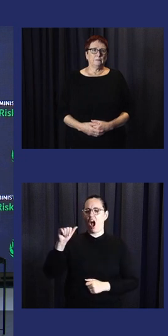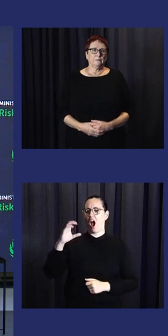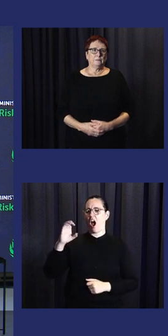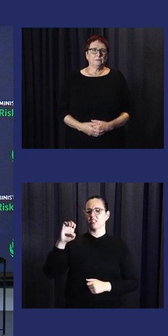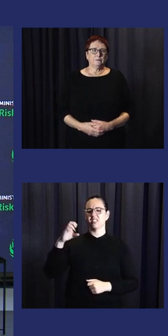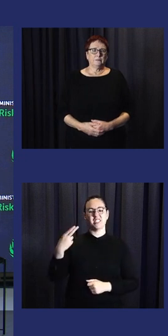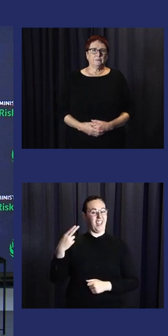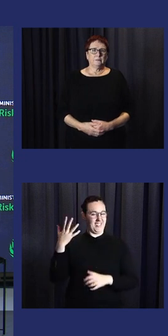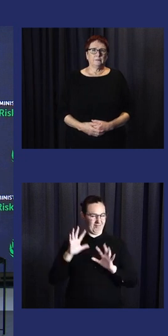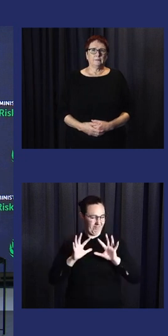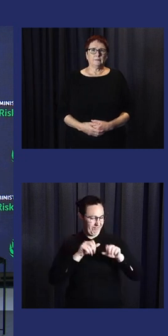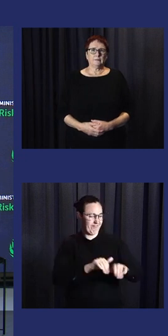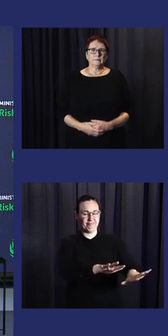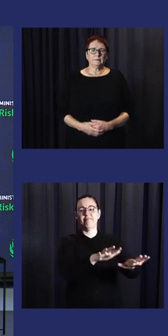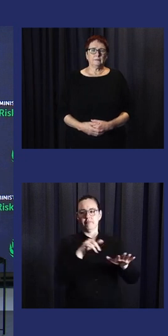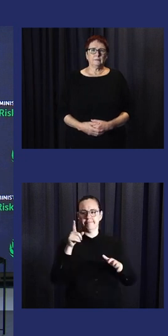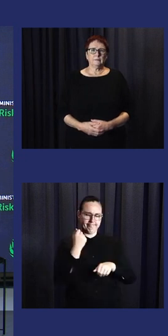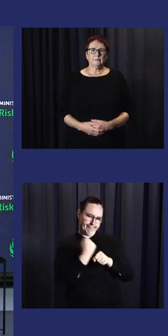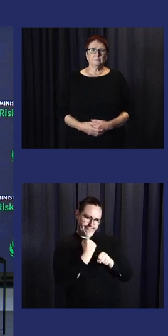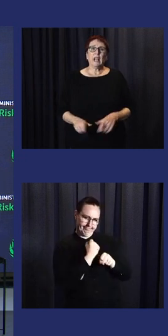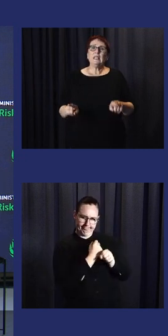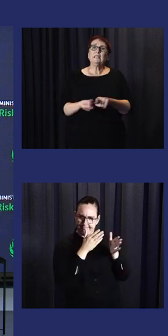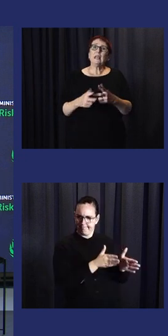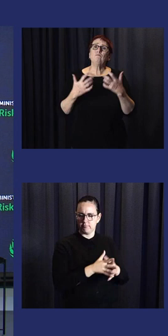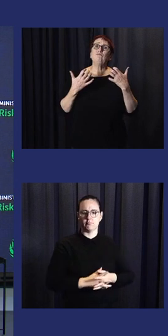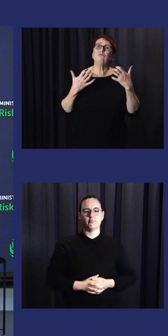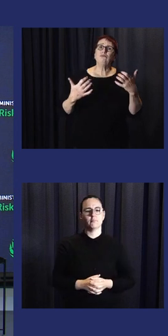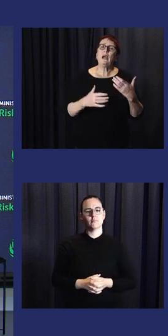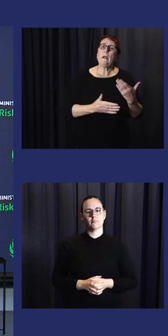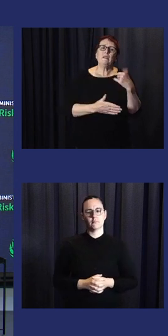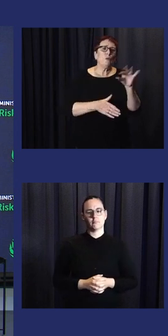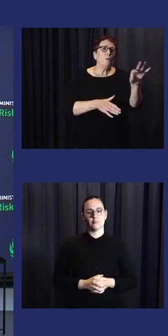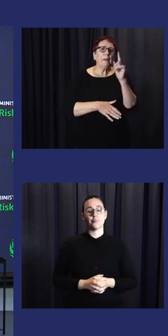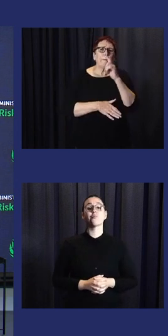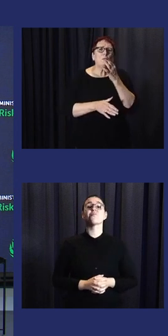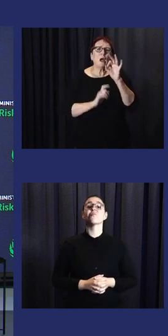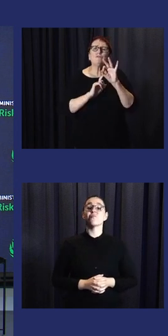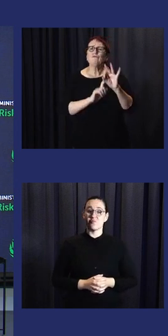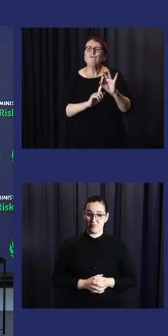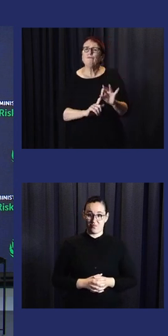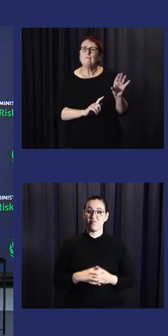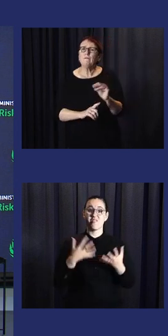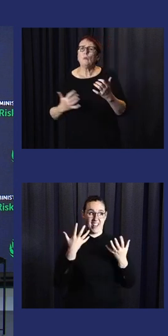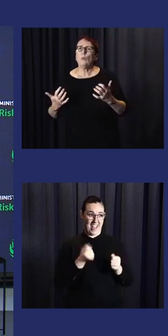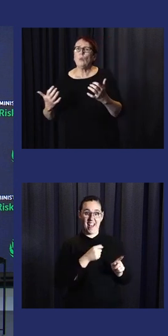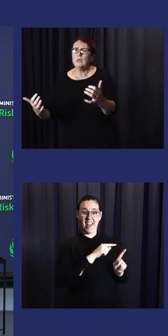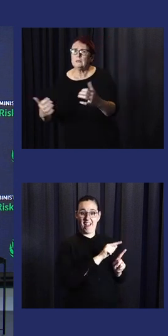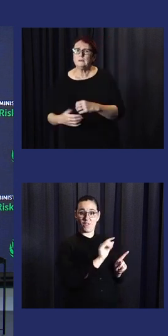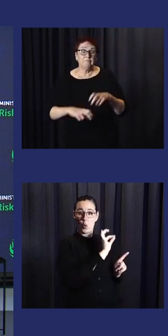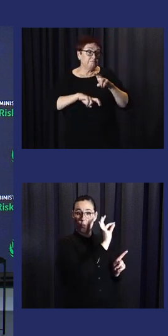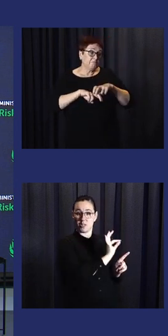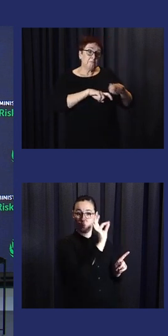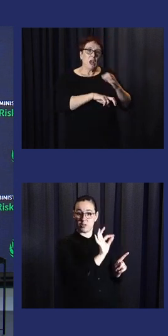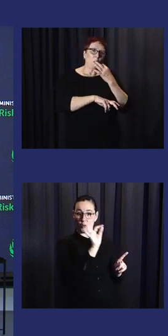As with other plenary sessions, we'll have pre-identified questions that will be asked from the audience and the panel will respond to